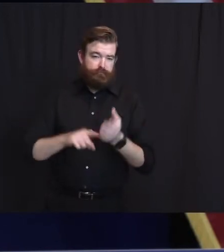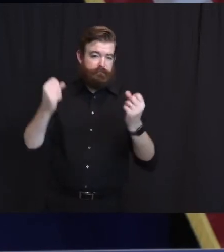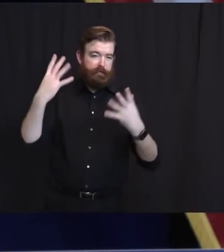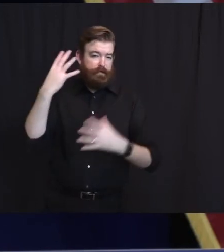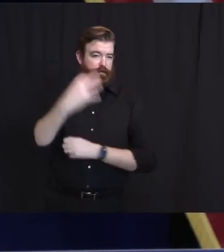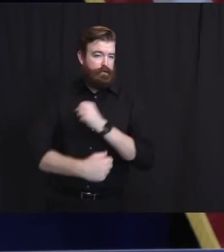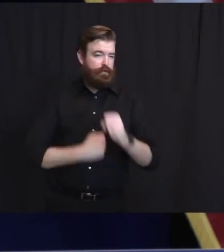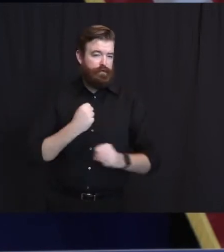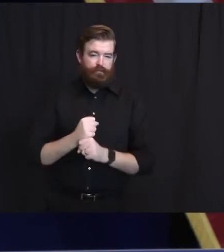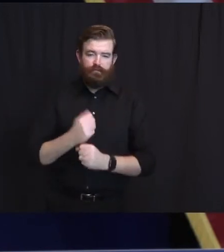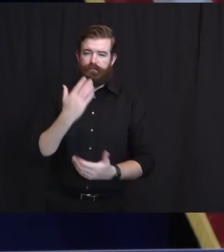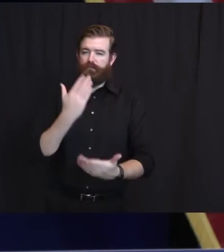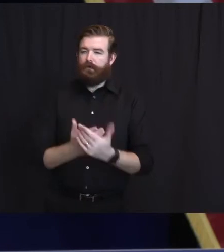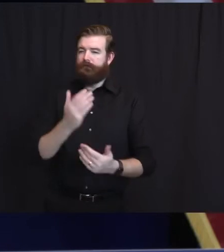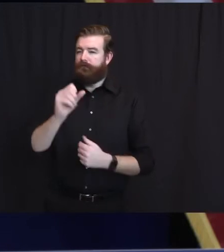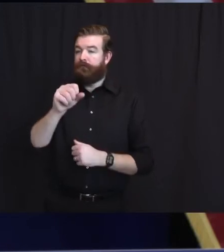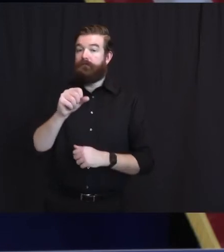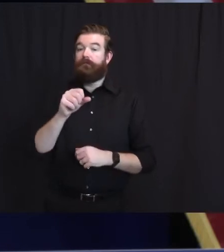in